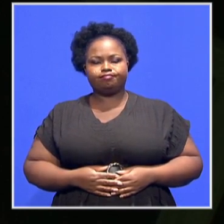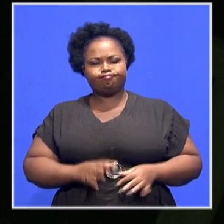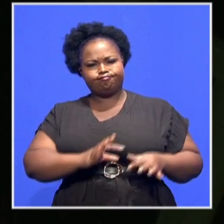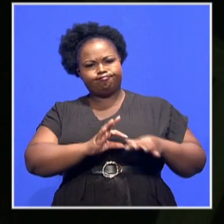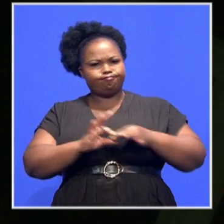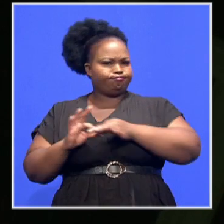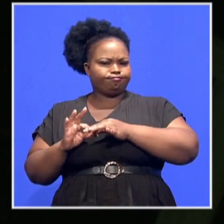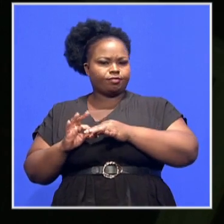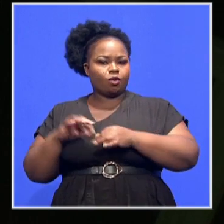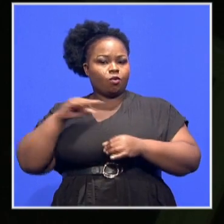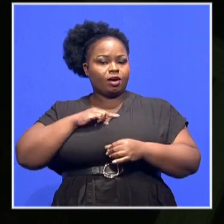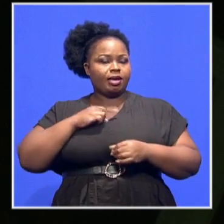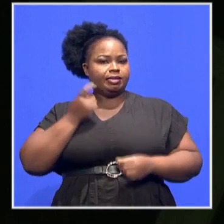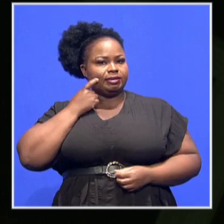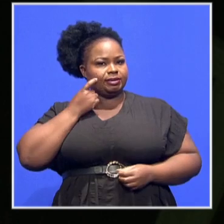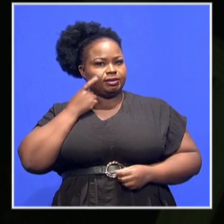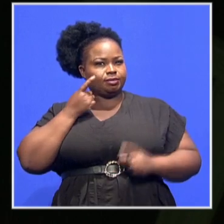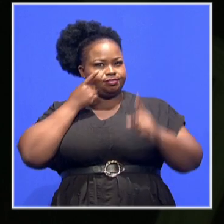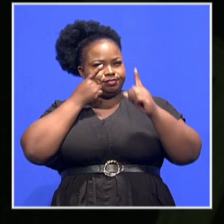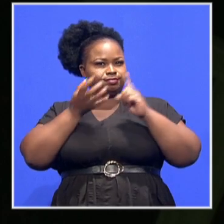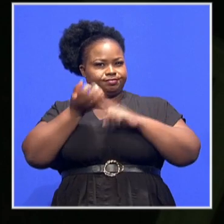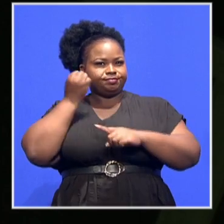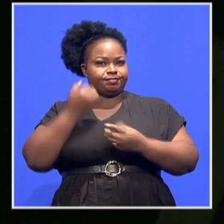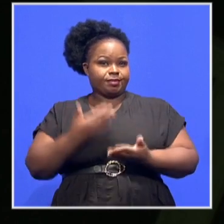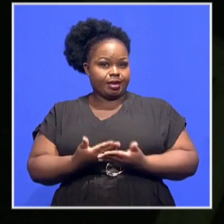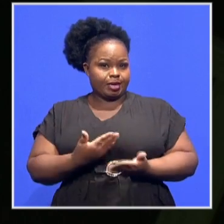that we can achieve great results.